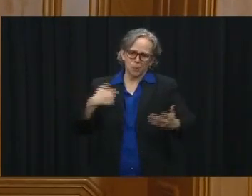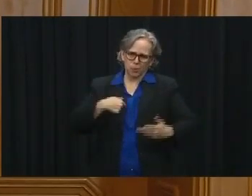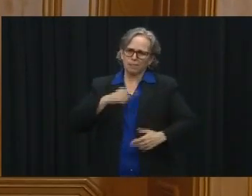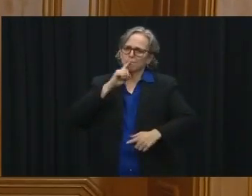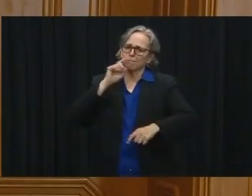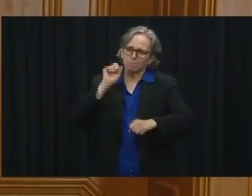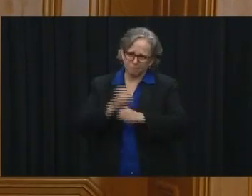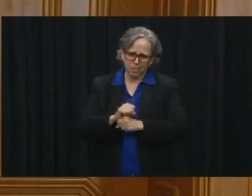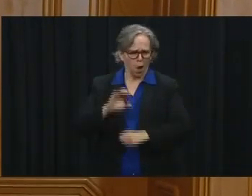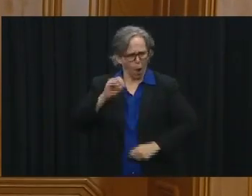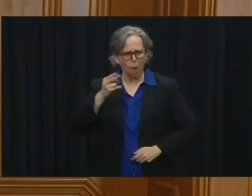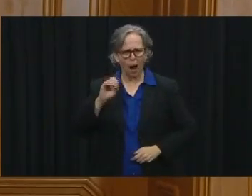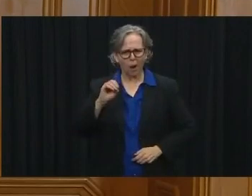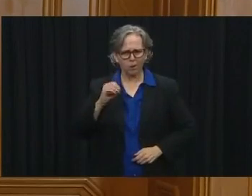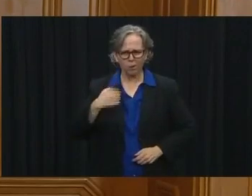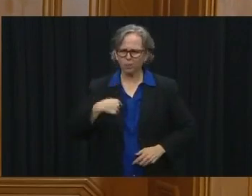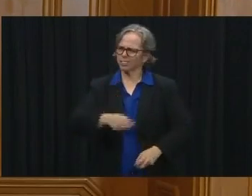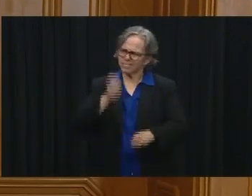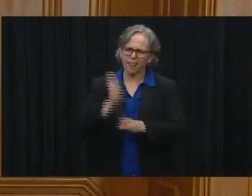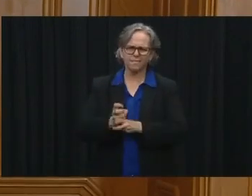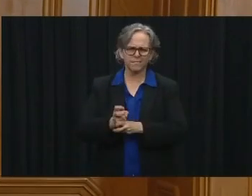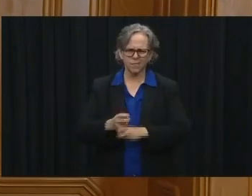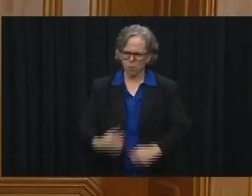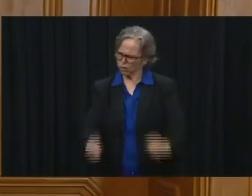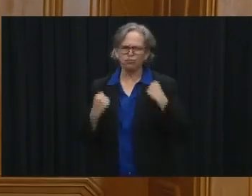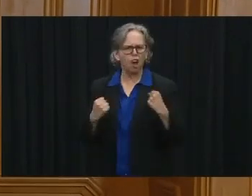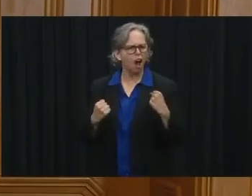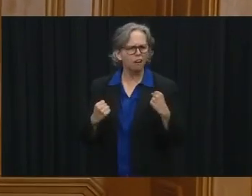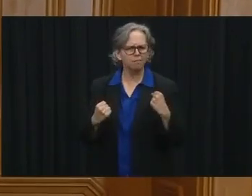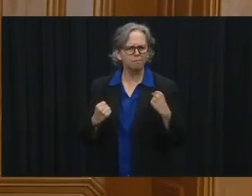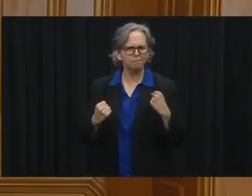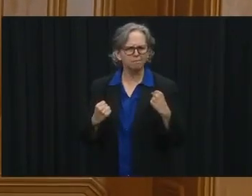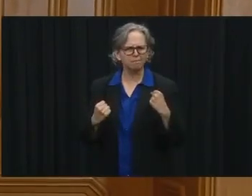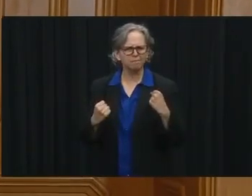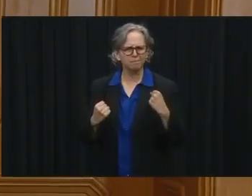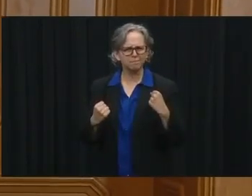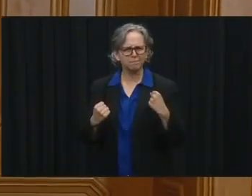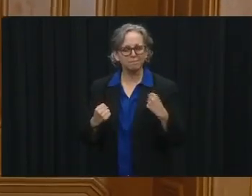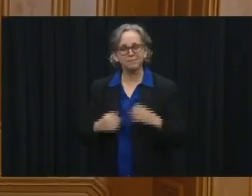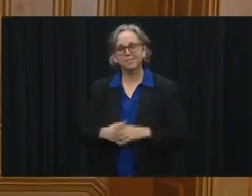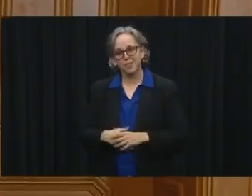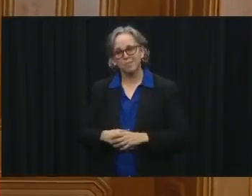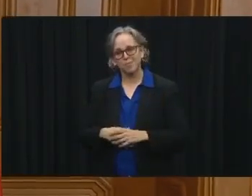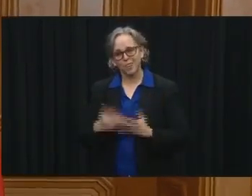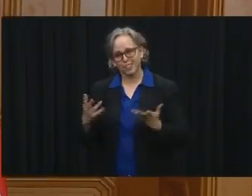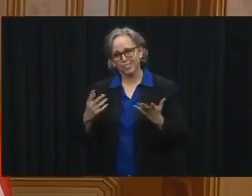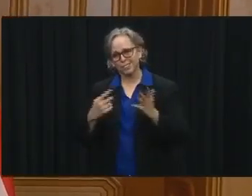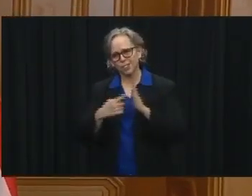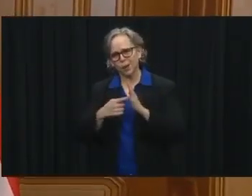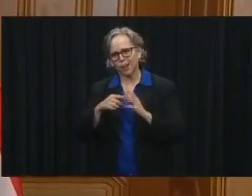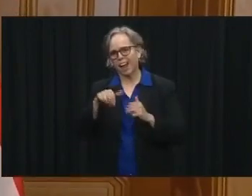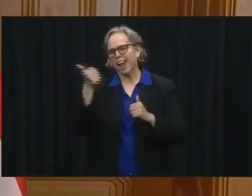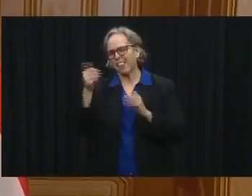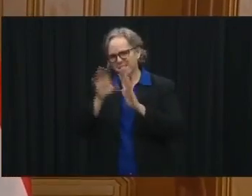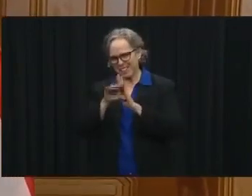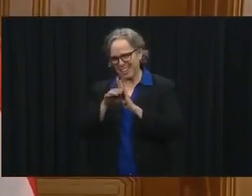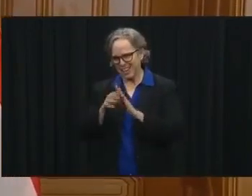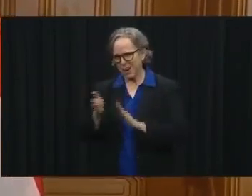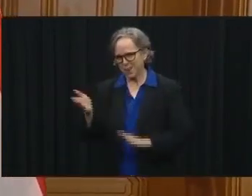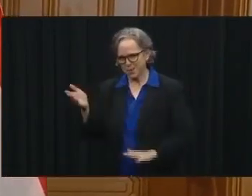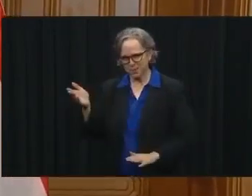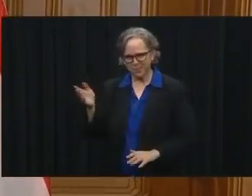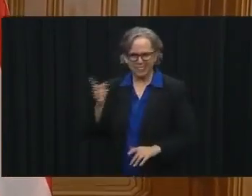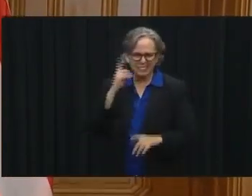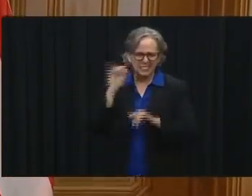tough. We are strong. And I want to end by showing another video, a separate video, kind of the same theme from what we